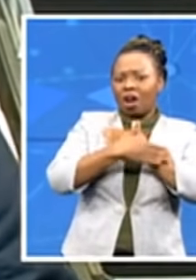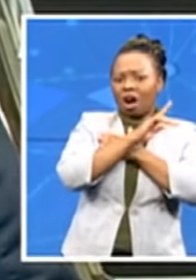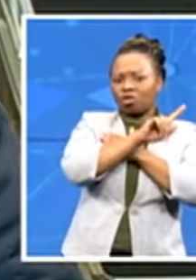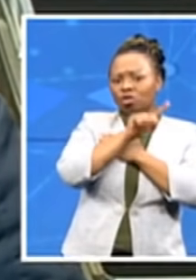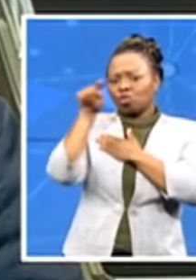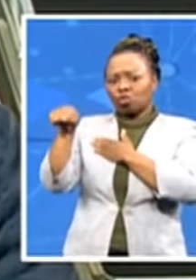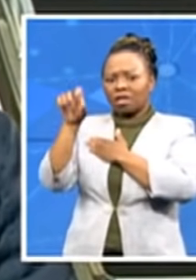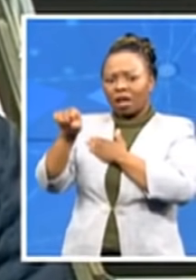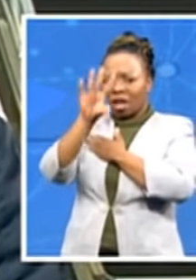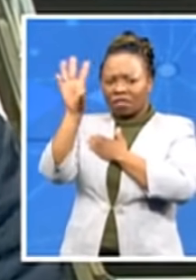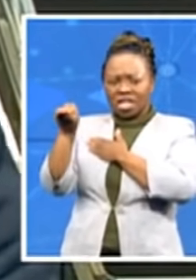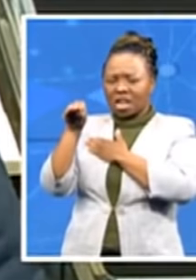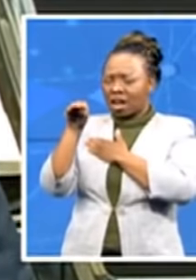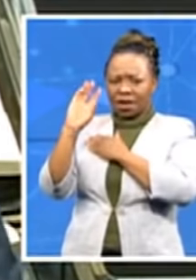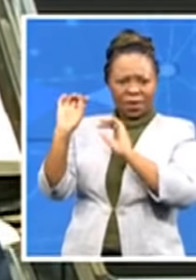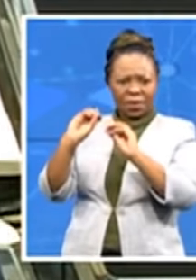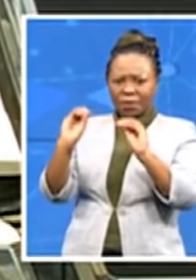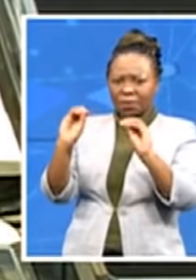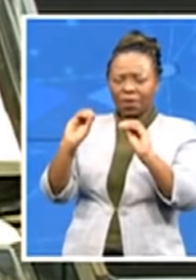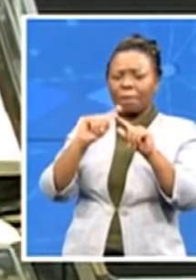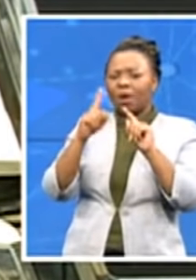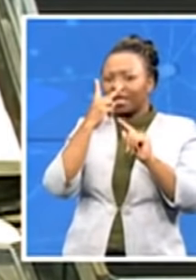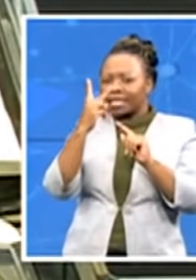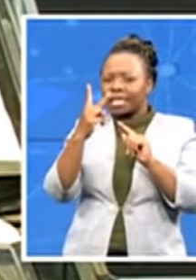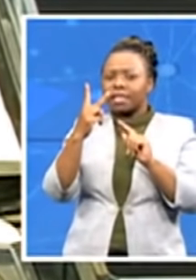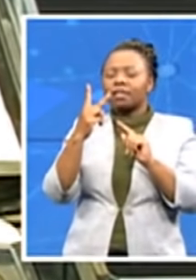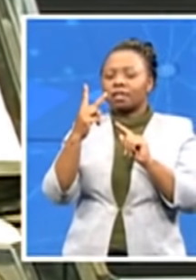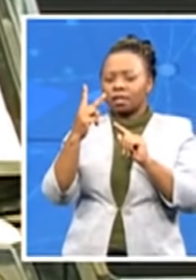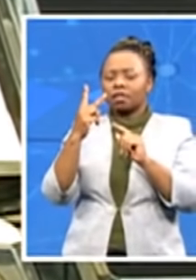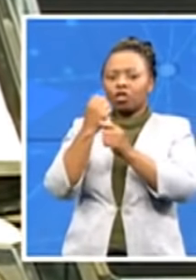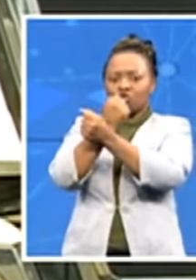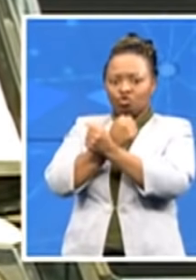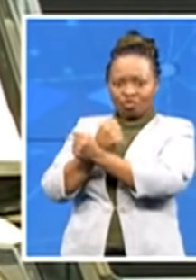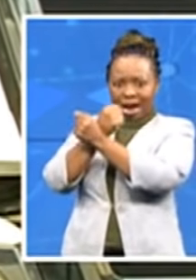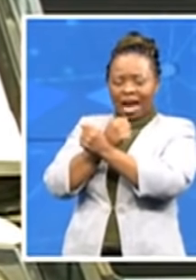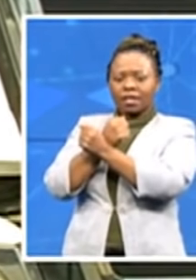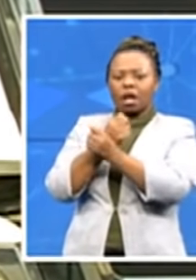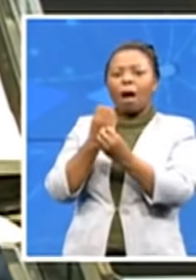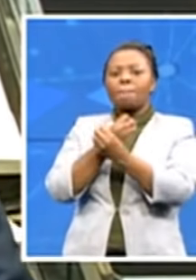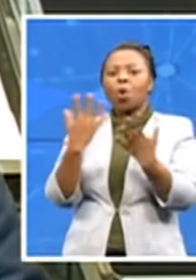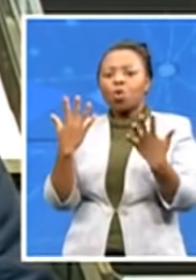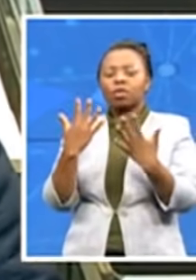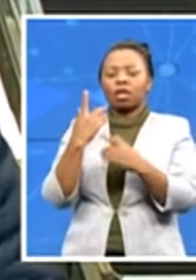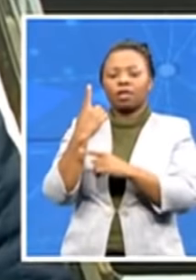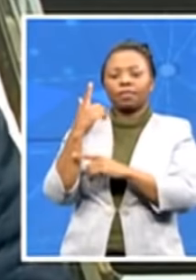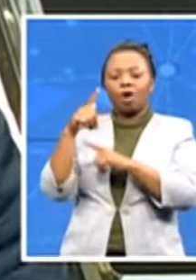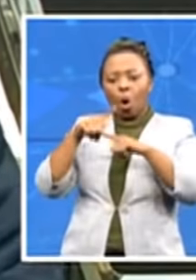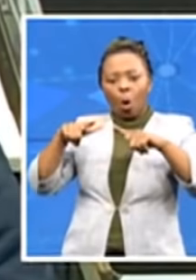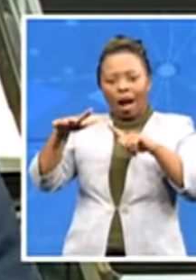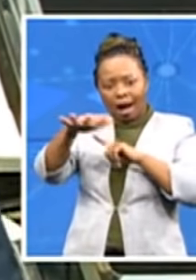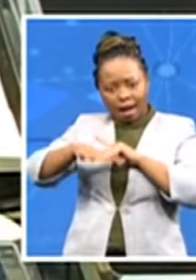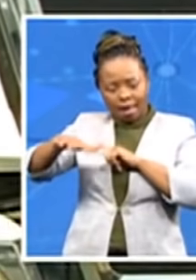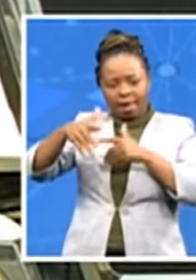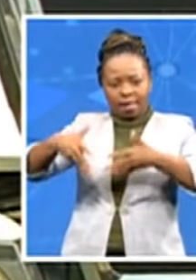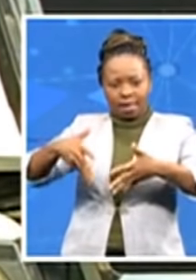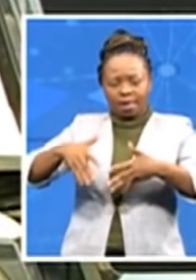some movement of trucks, but mostly local, interprovincial, and those that are registered in Mpumalanga and Gauteng,